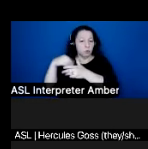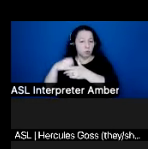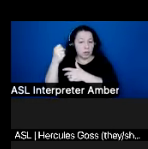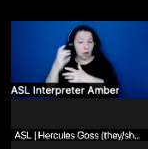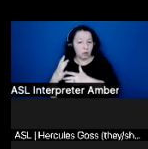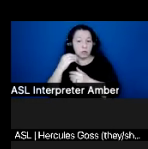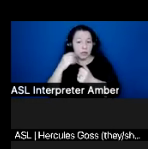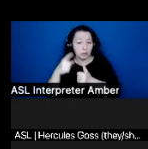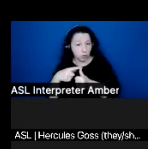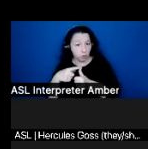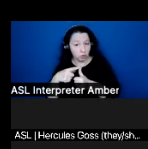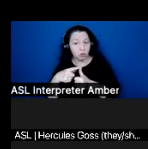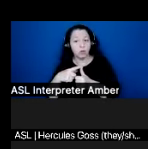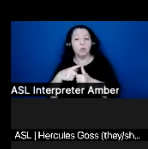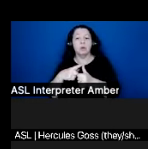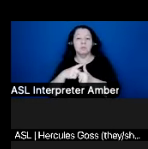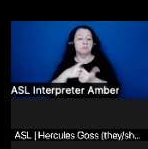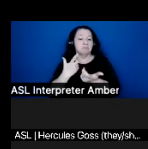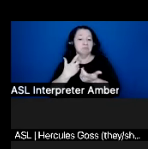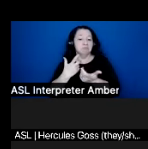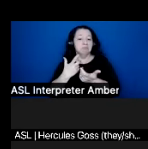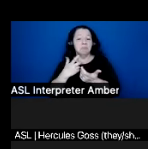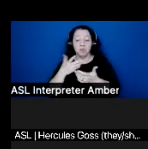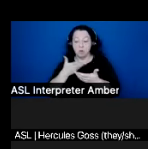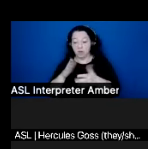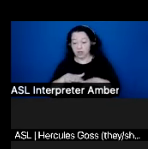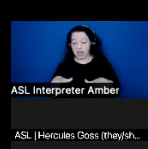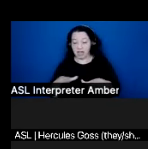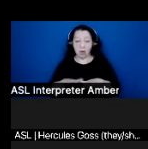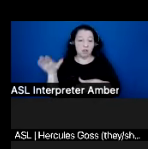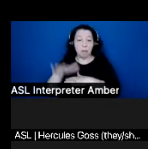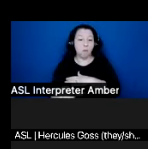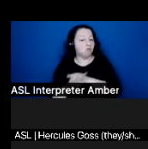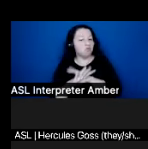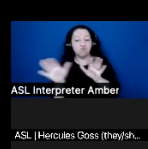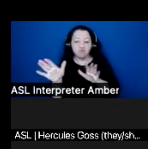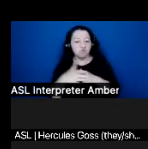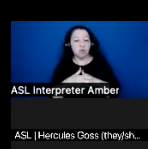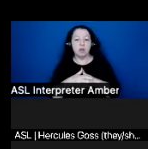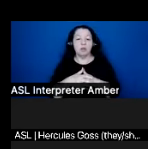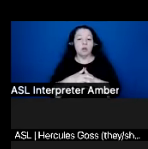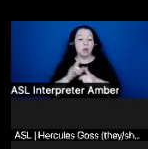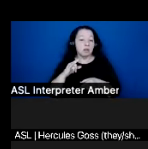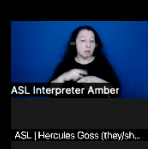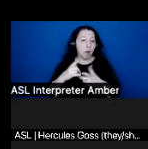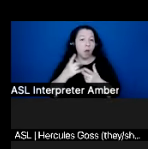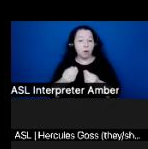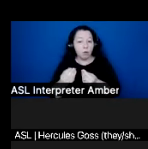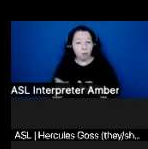eating first, right? Not stepping over things, making offerings of tobacco, pollen, or